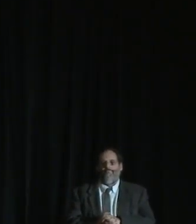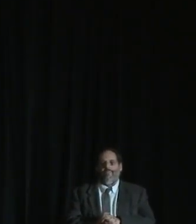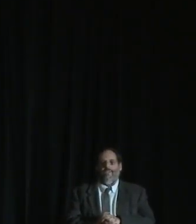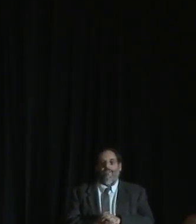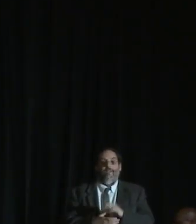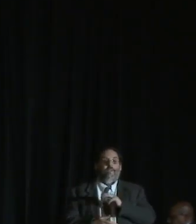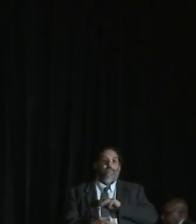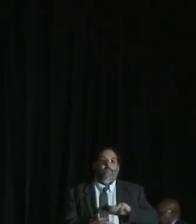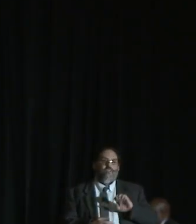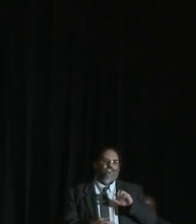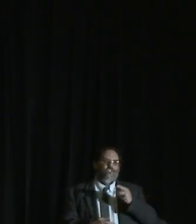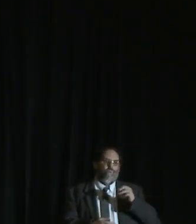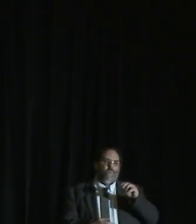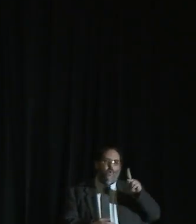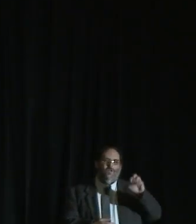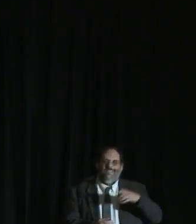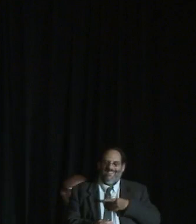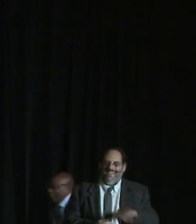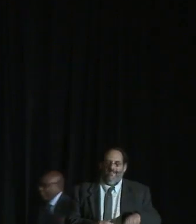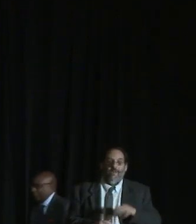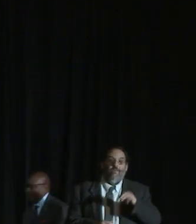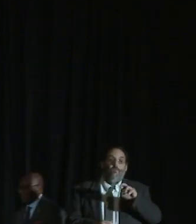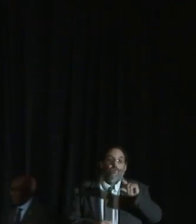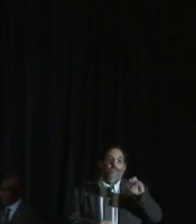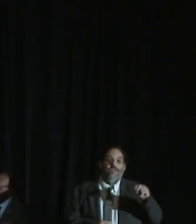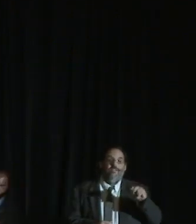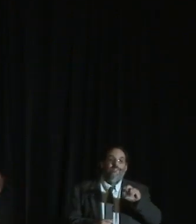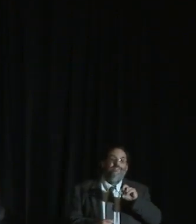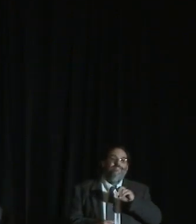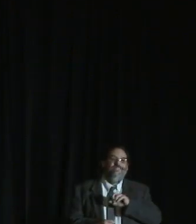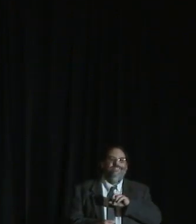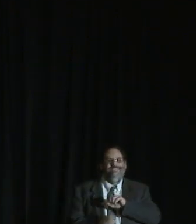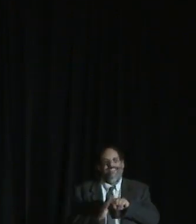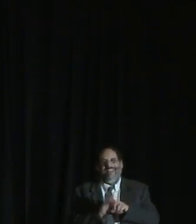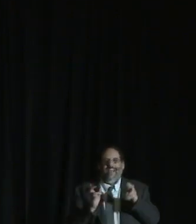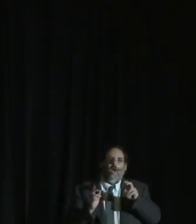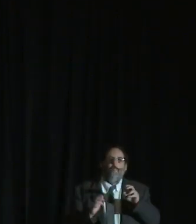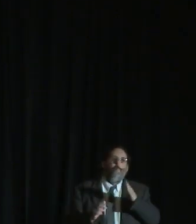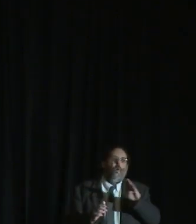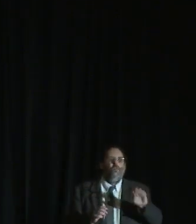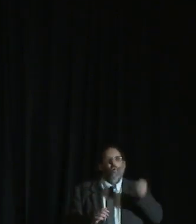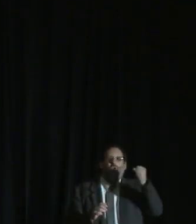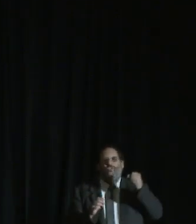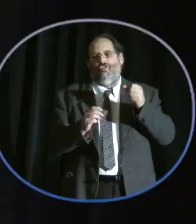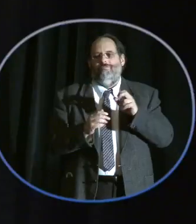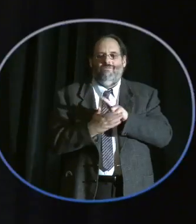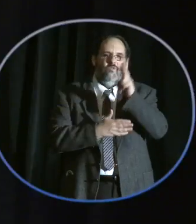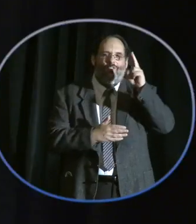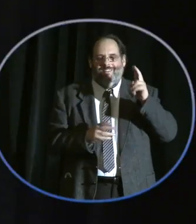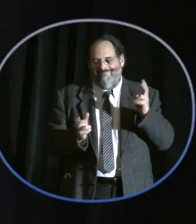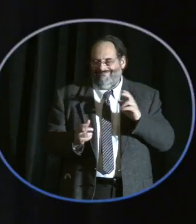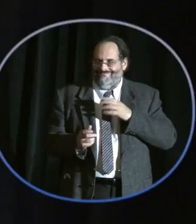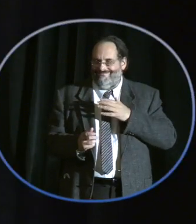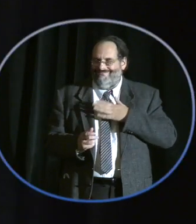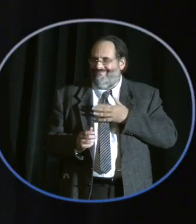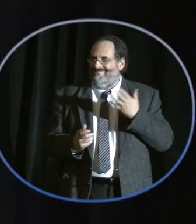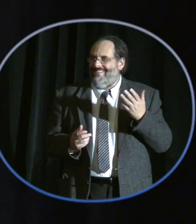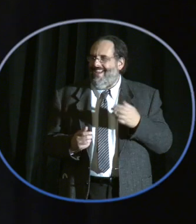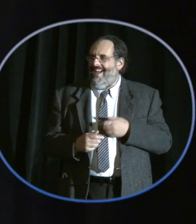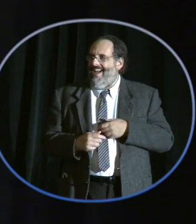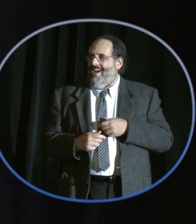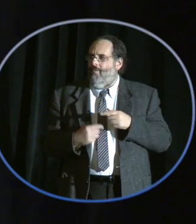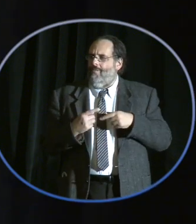Mayor Smoke doesn't like when I say this, but Morgan State is Baltimore's university, according to me. When we think